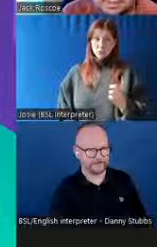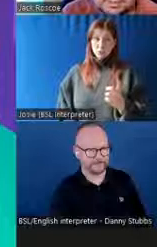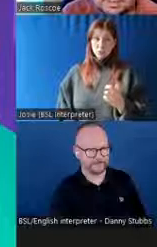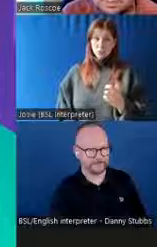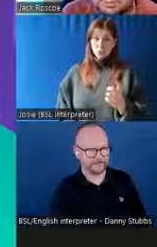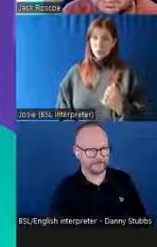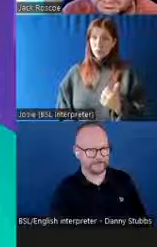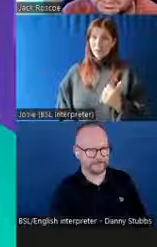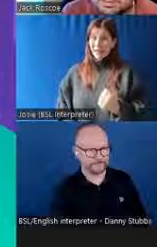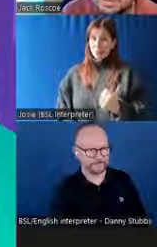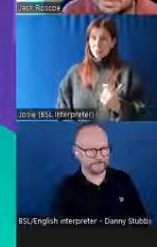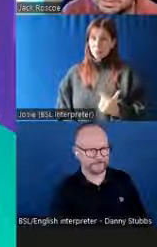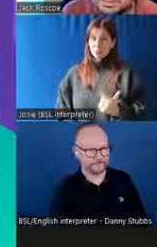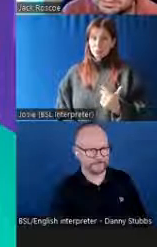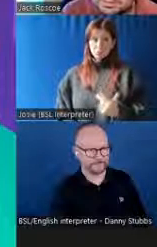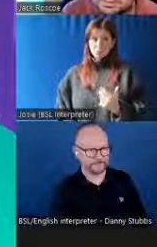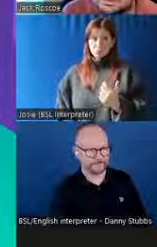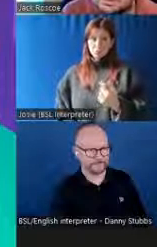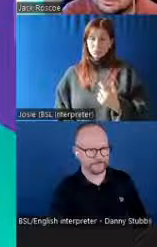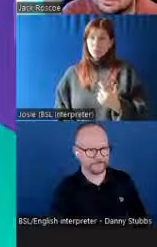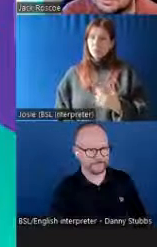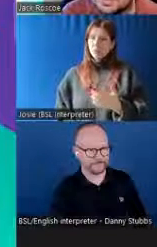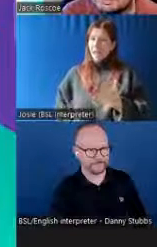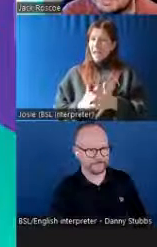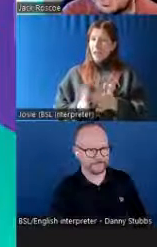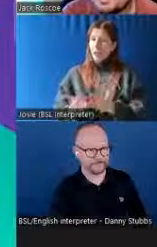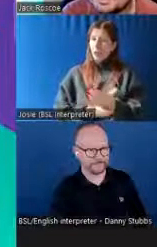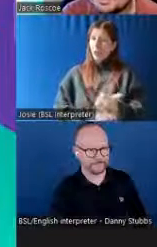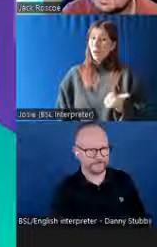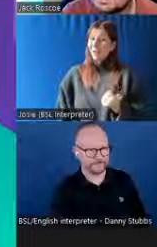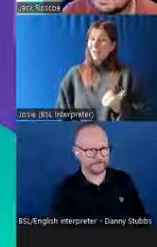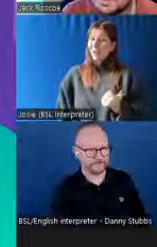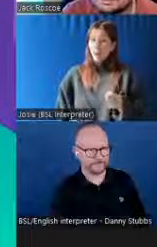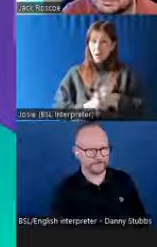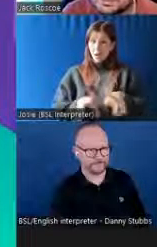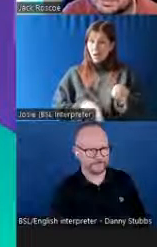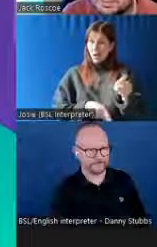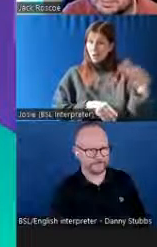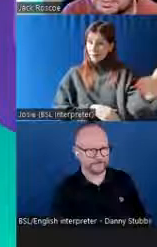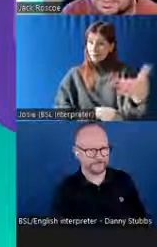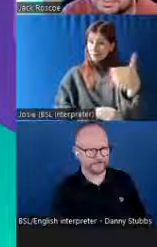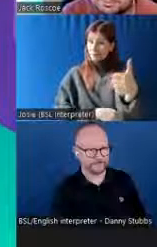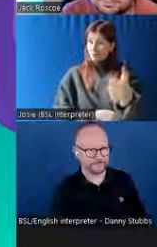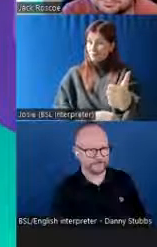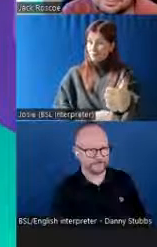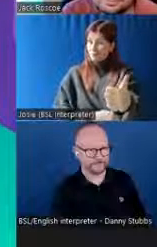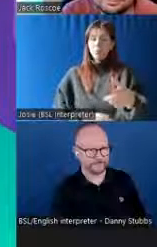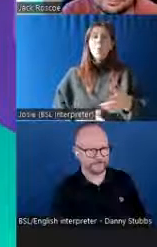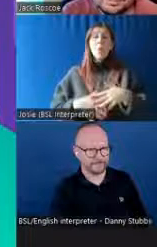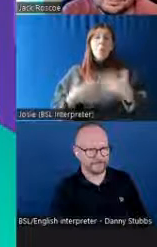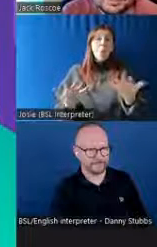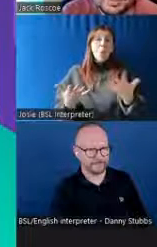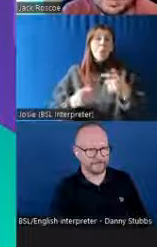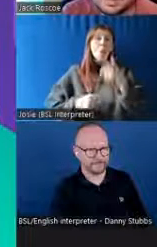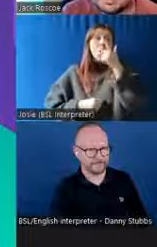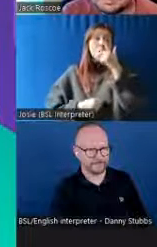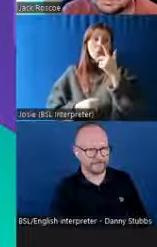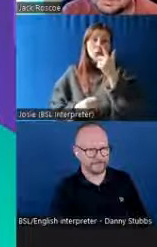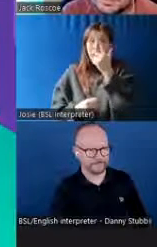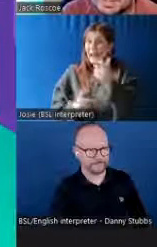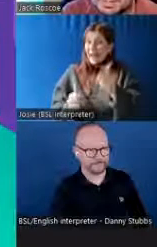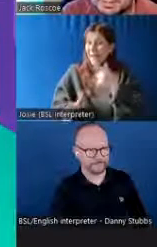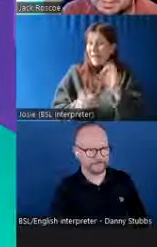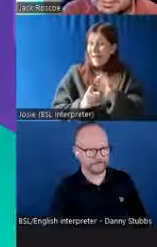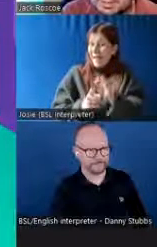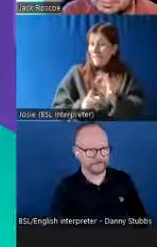use a clicker like the one pictured on the slide, or there are apps on smartphones available as well. So